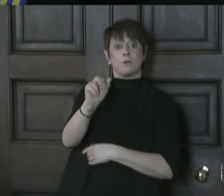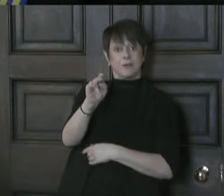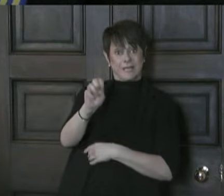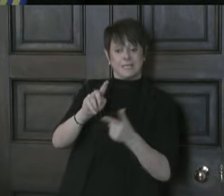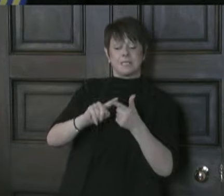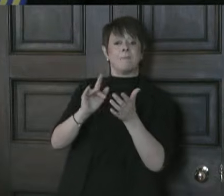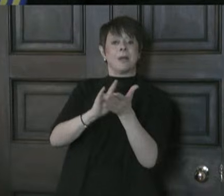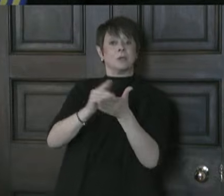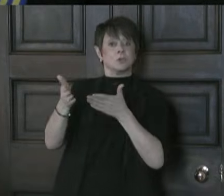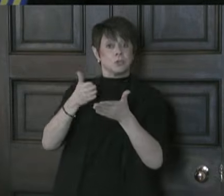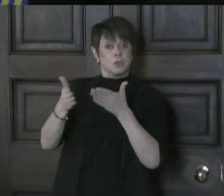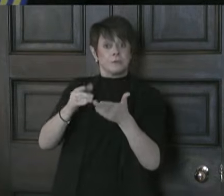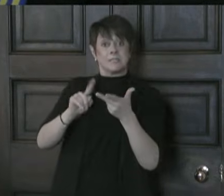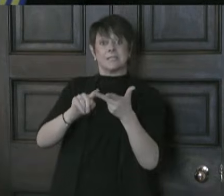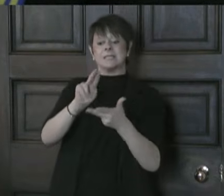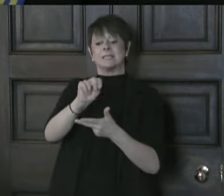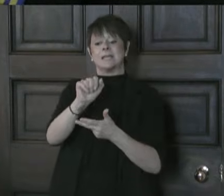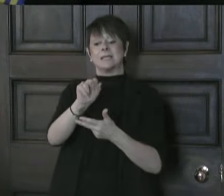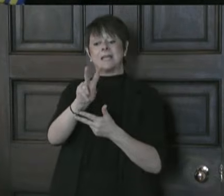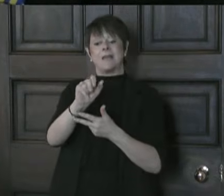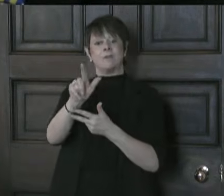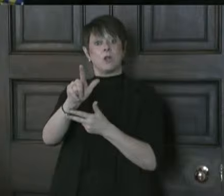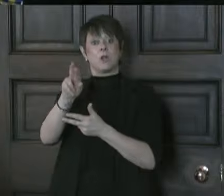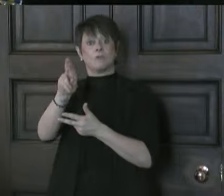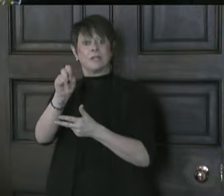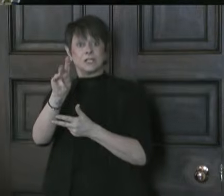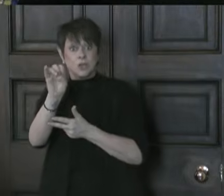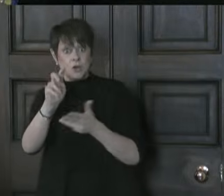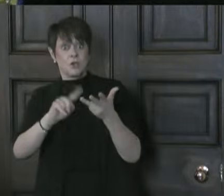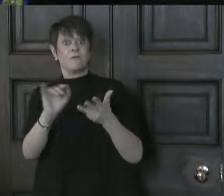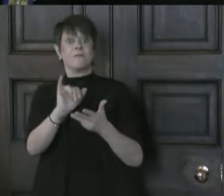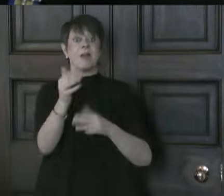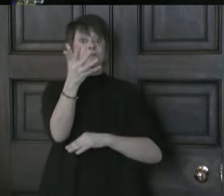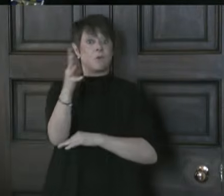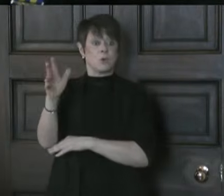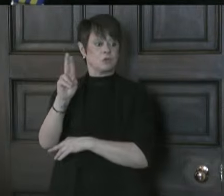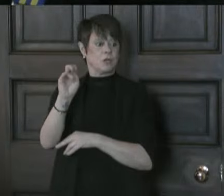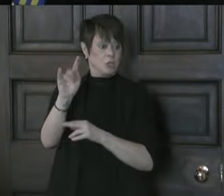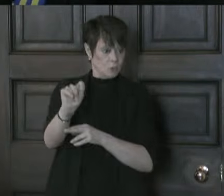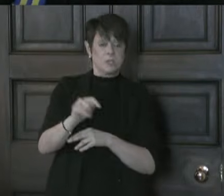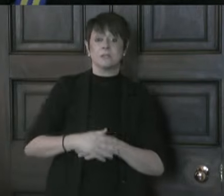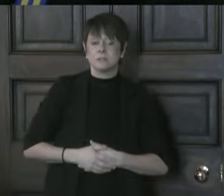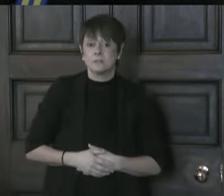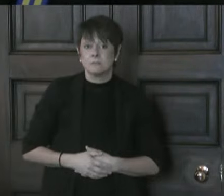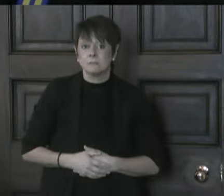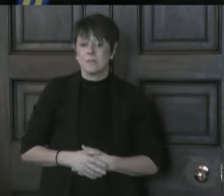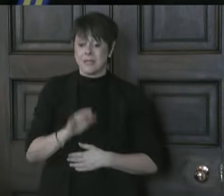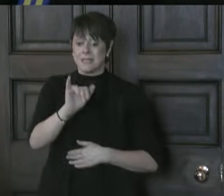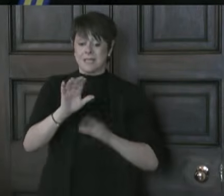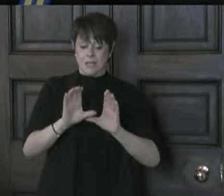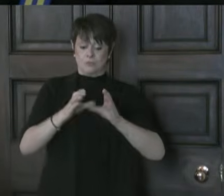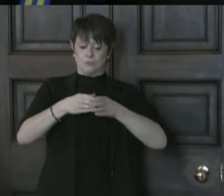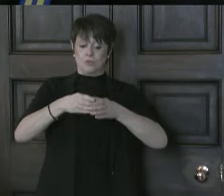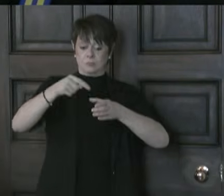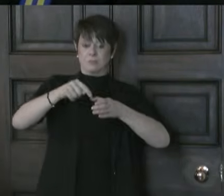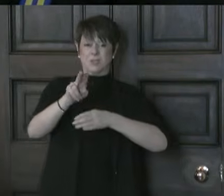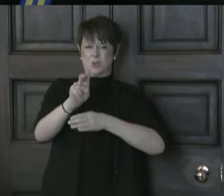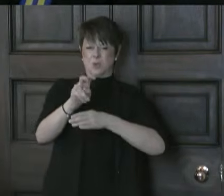Services, Naval Reserve, and the Forestry units. The group has identified more